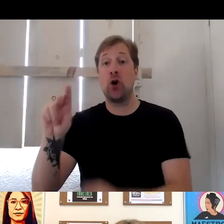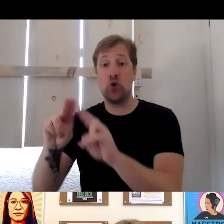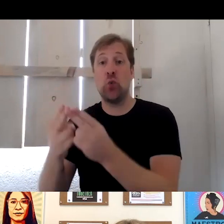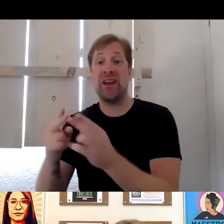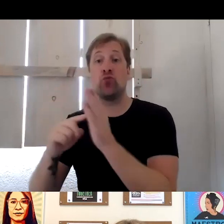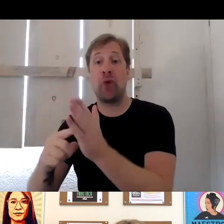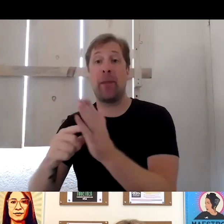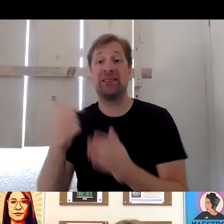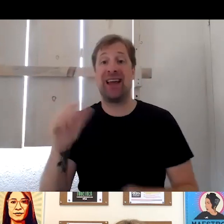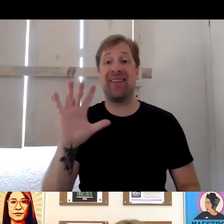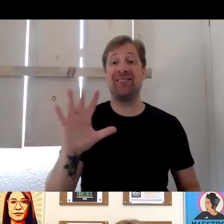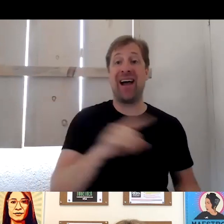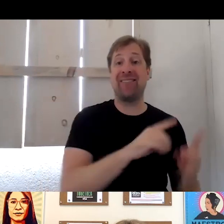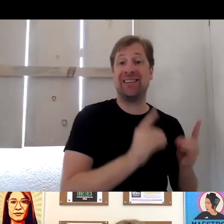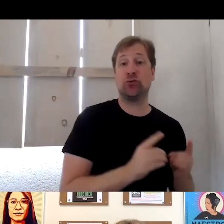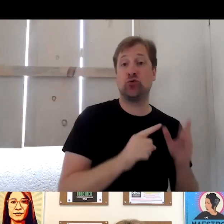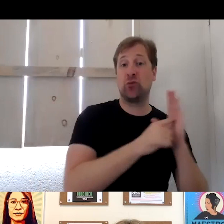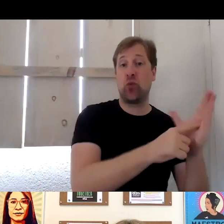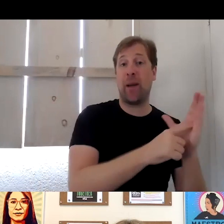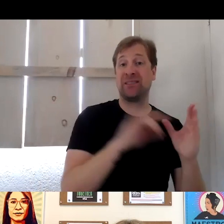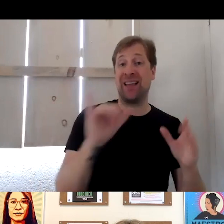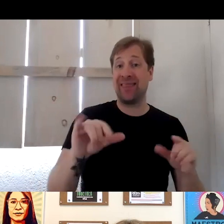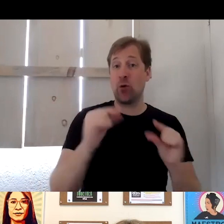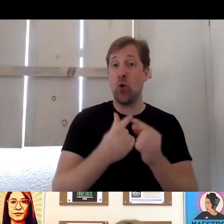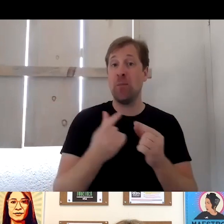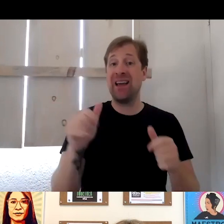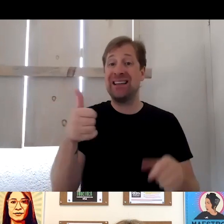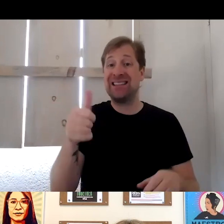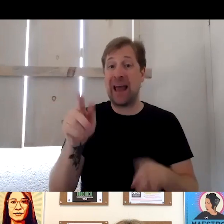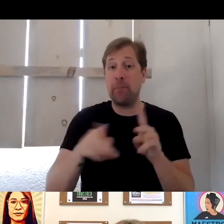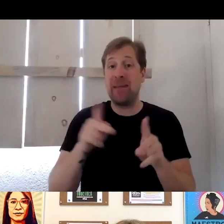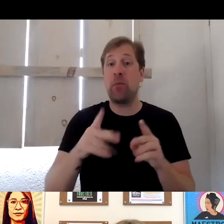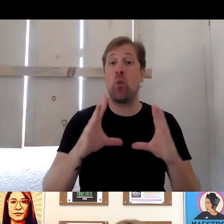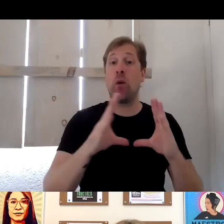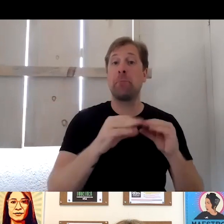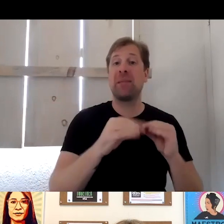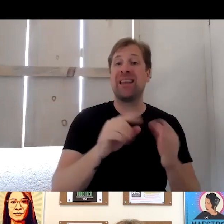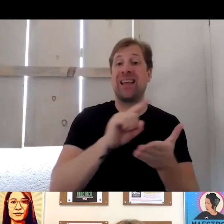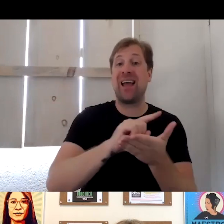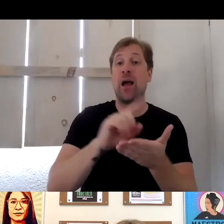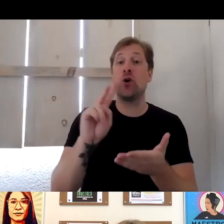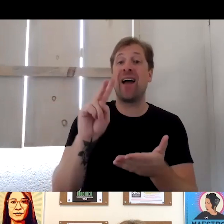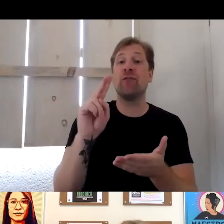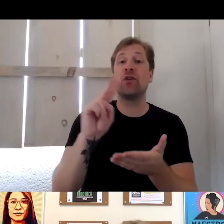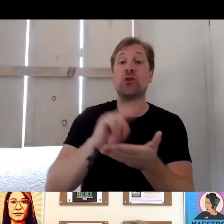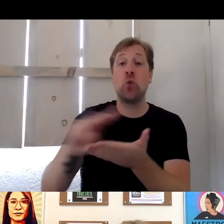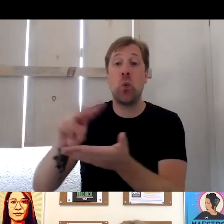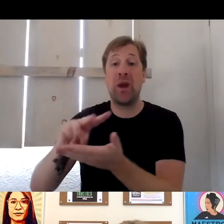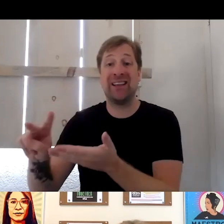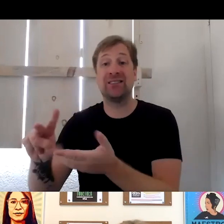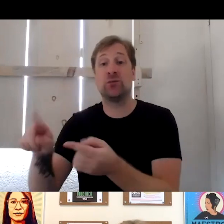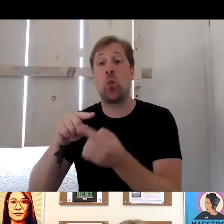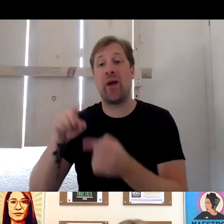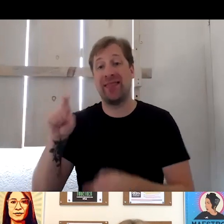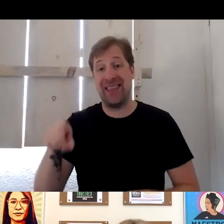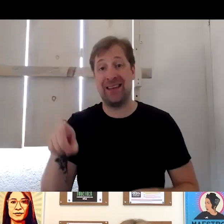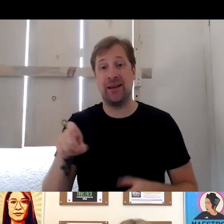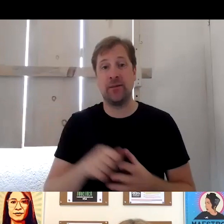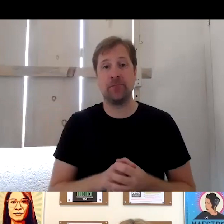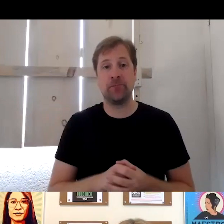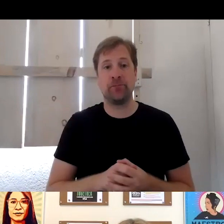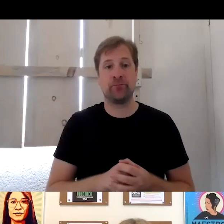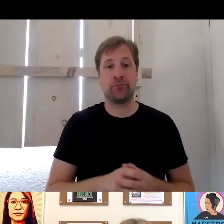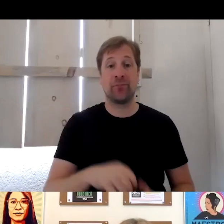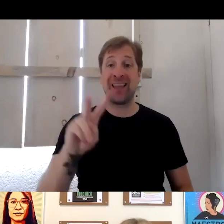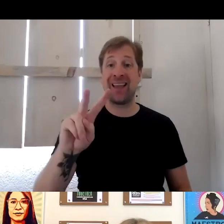this group will meet bi-weekly or as needed. And our second work group is